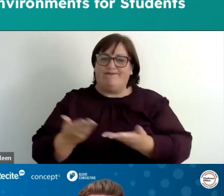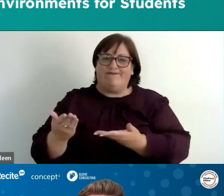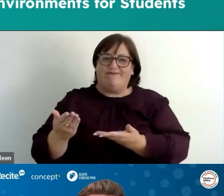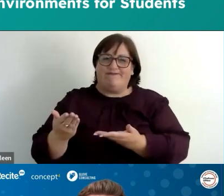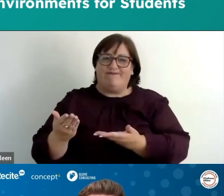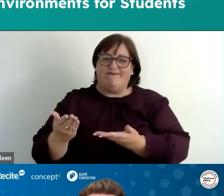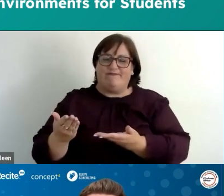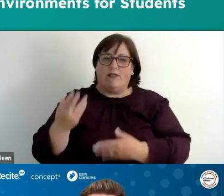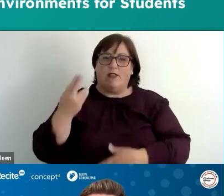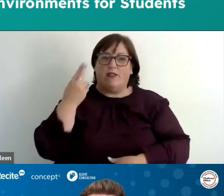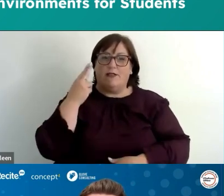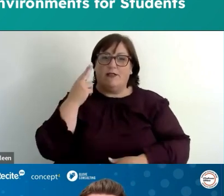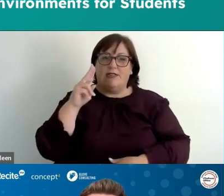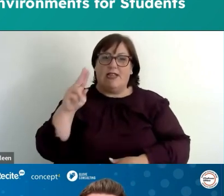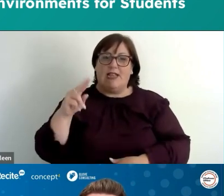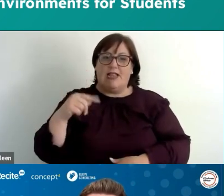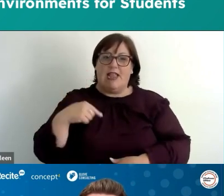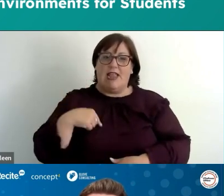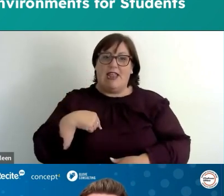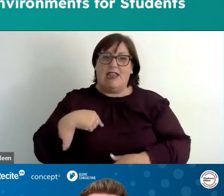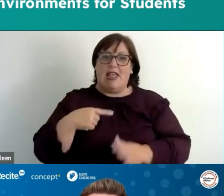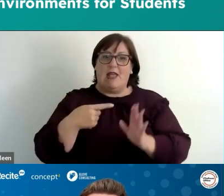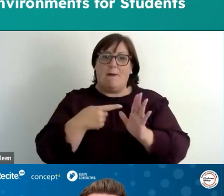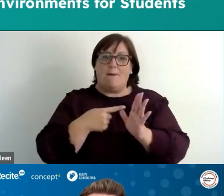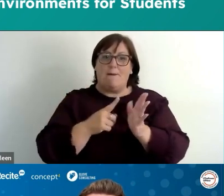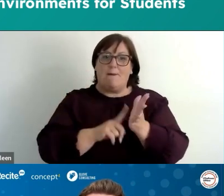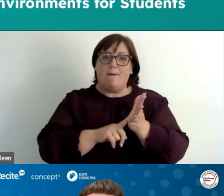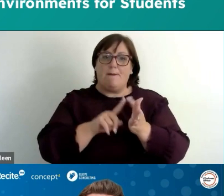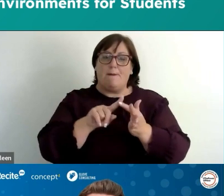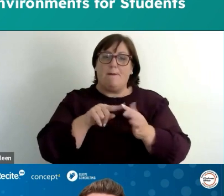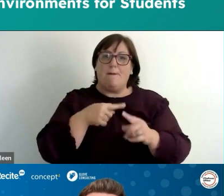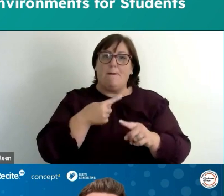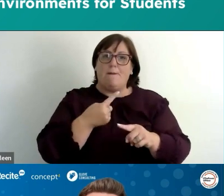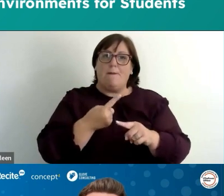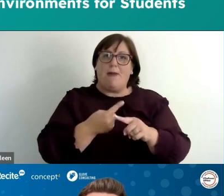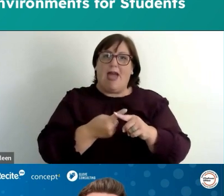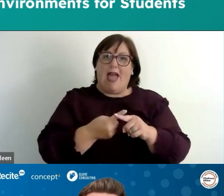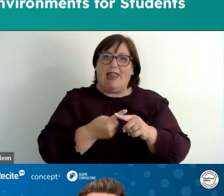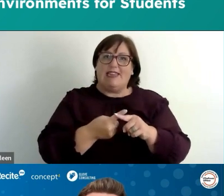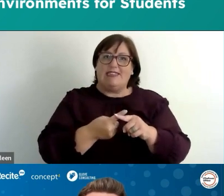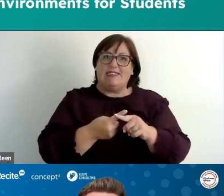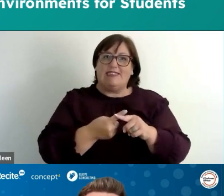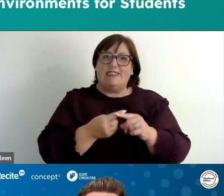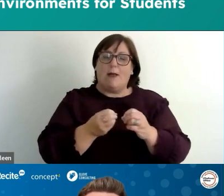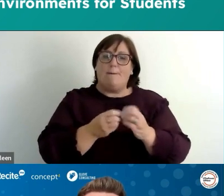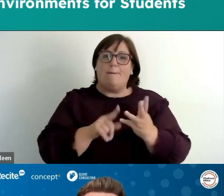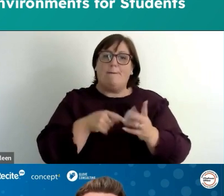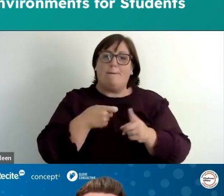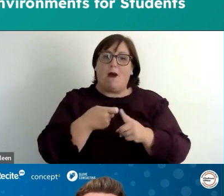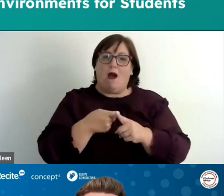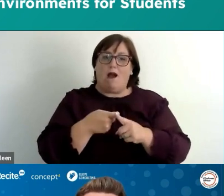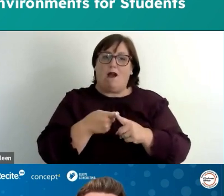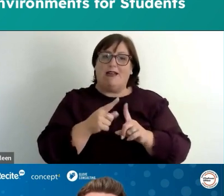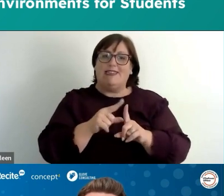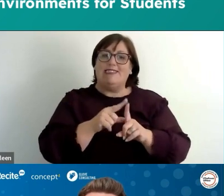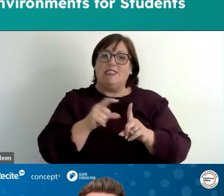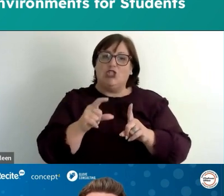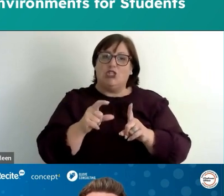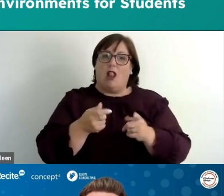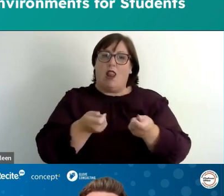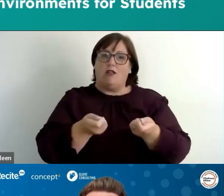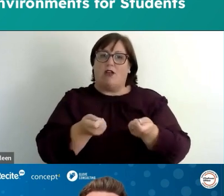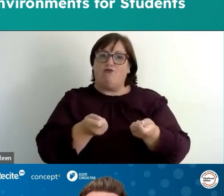Thanks, Michael. Good afternoon, everybody. My name is Alex Buck. I'm the Digital Director for Concept 4.